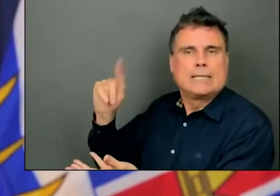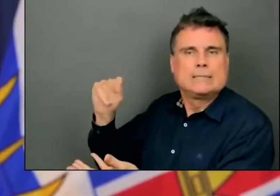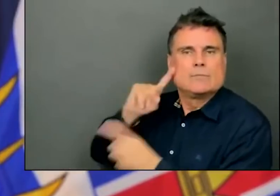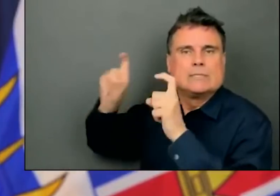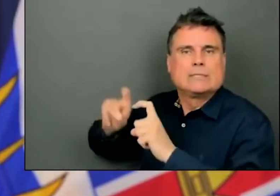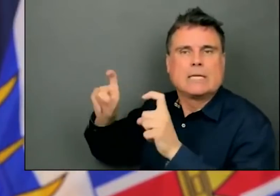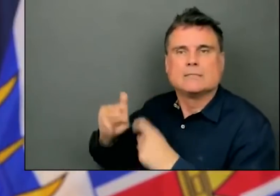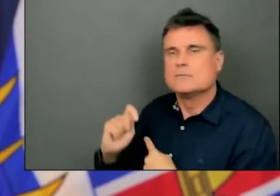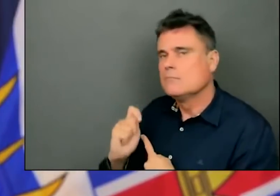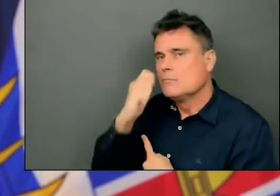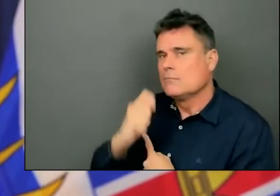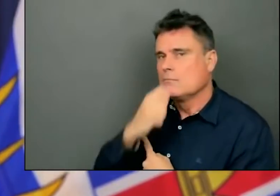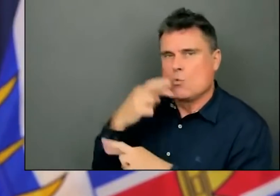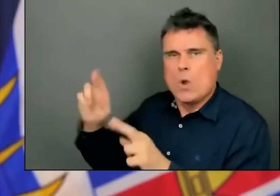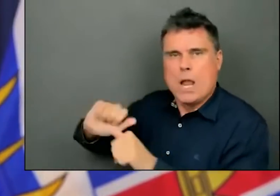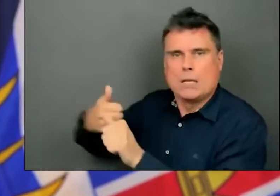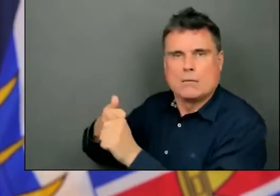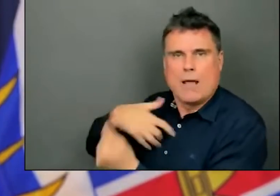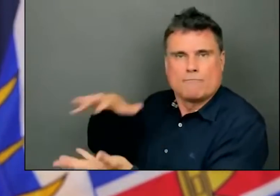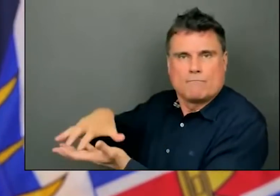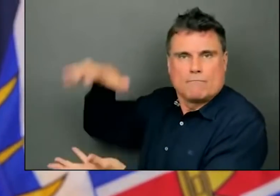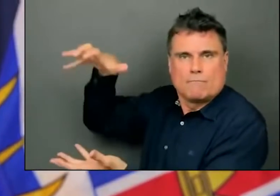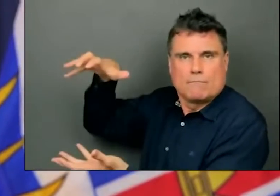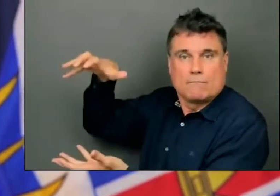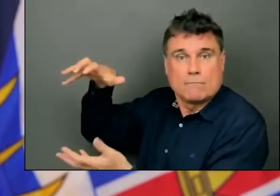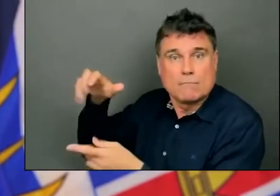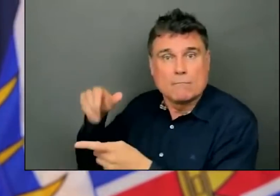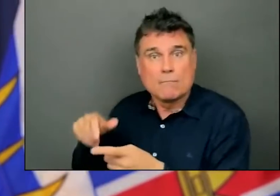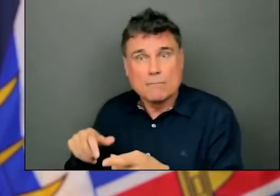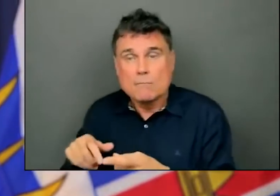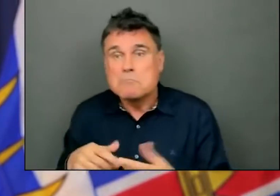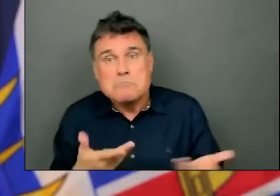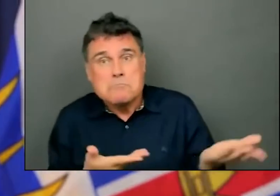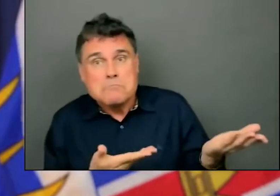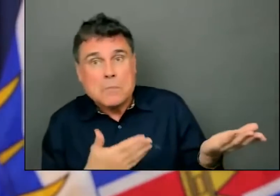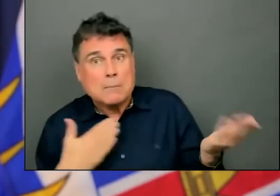risk. Did you want to add anything?